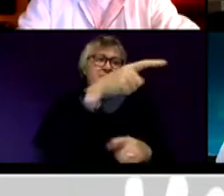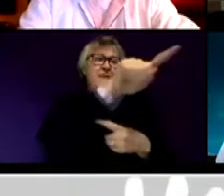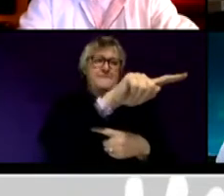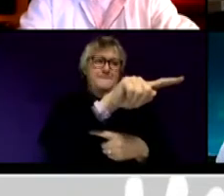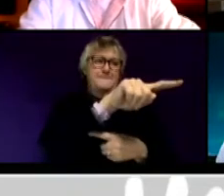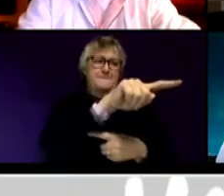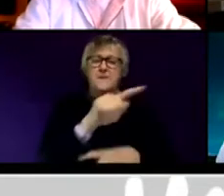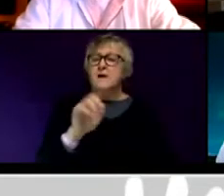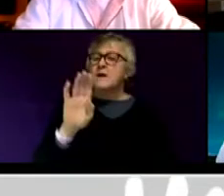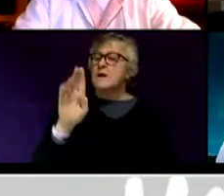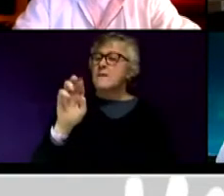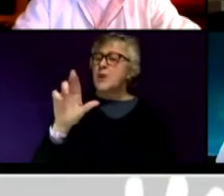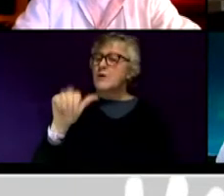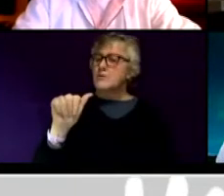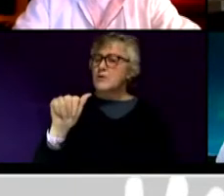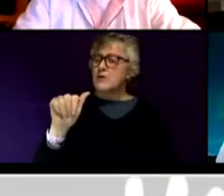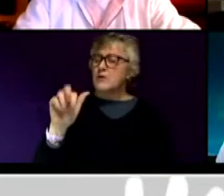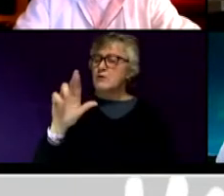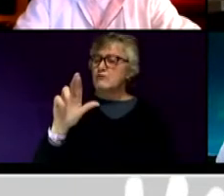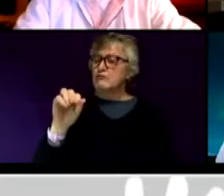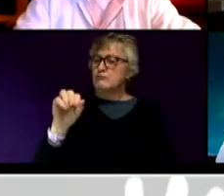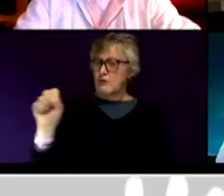on. Did you have something to say?